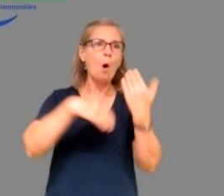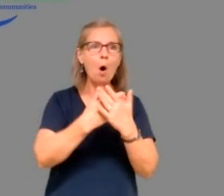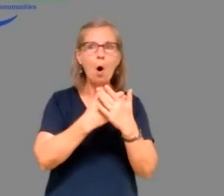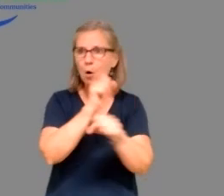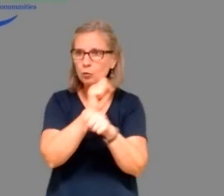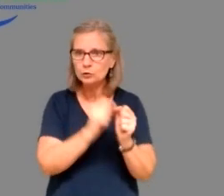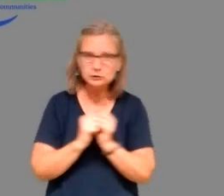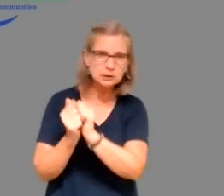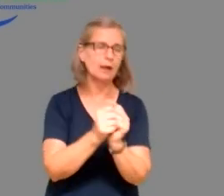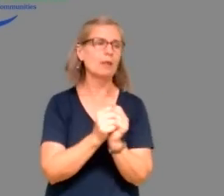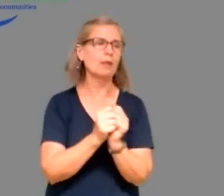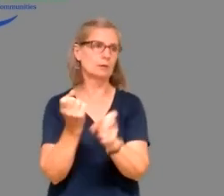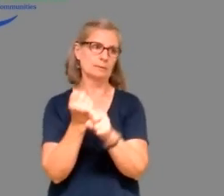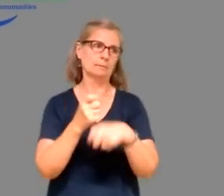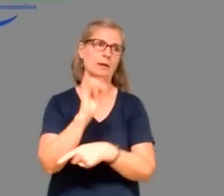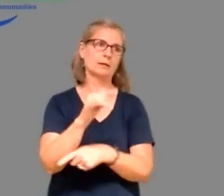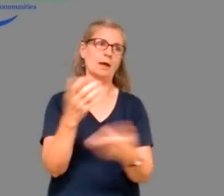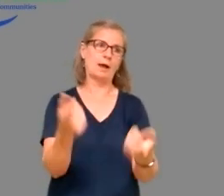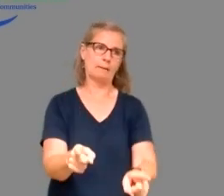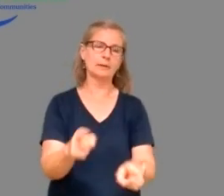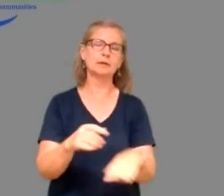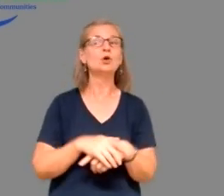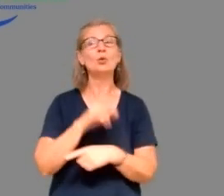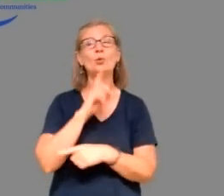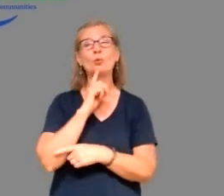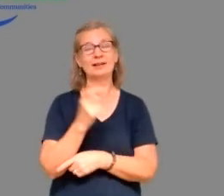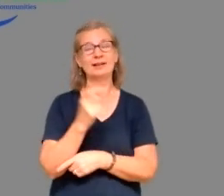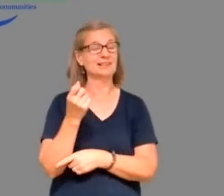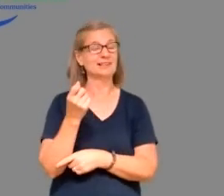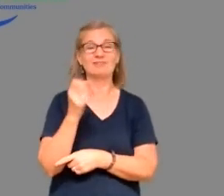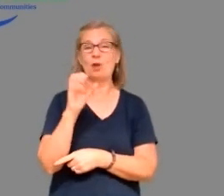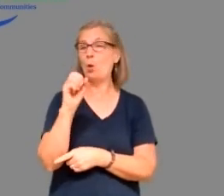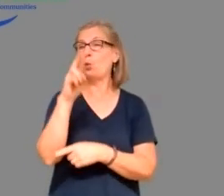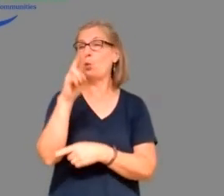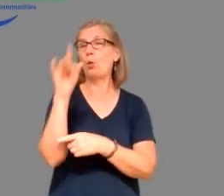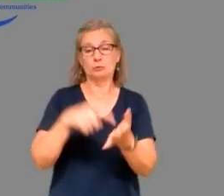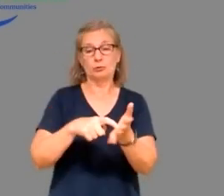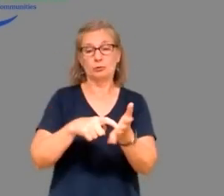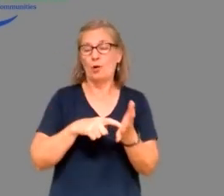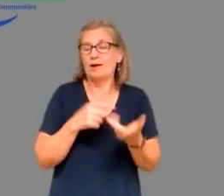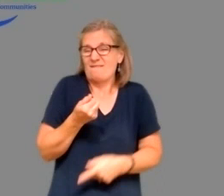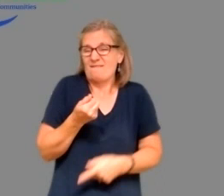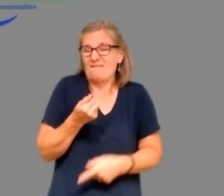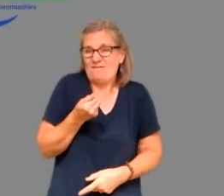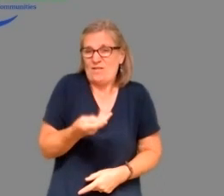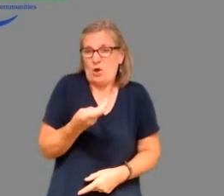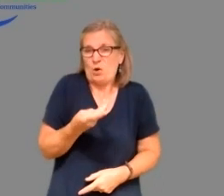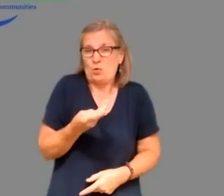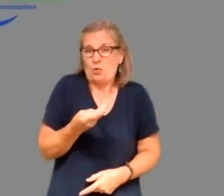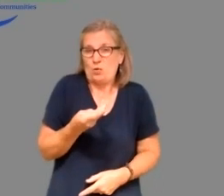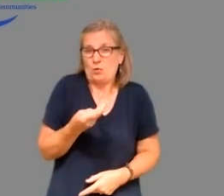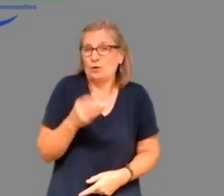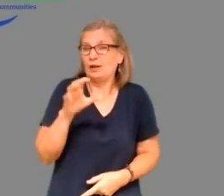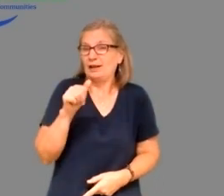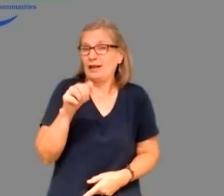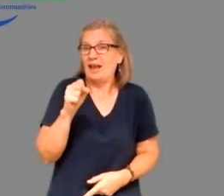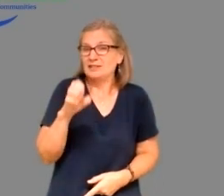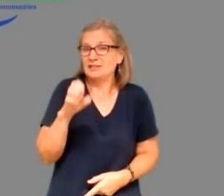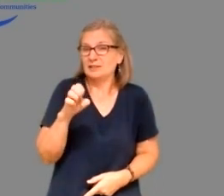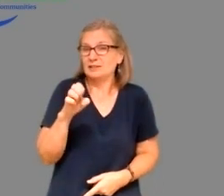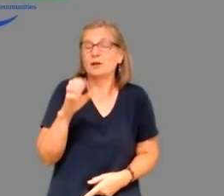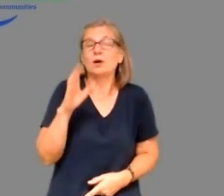like you said, Brian, a few cases that snowball into something major where we have to go backwards. I mean, we've seen a